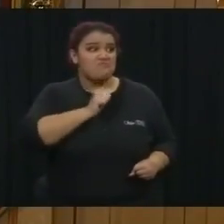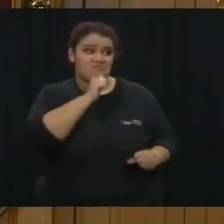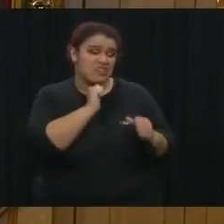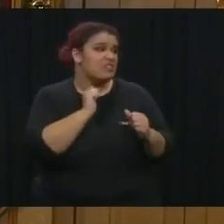we'll get through it. the to I'm going It's